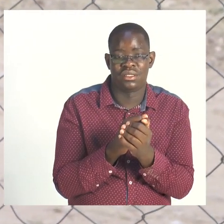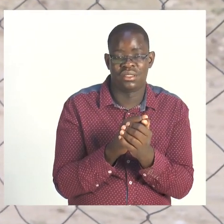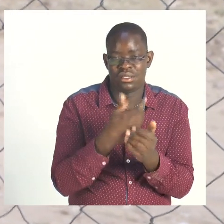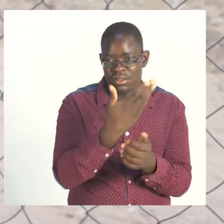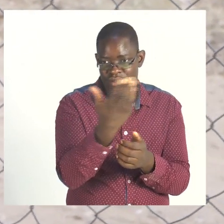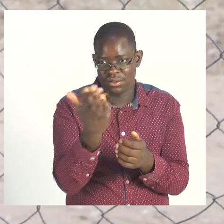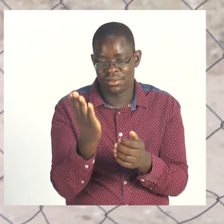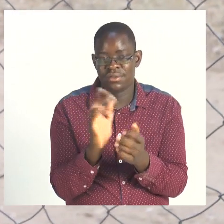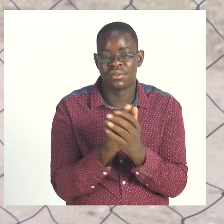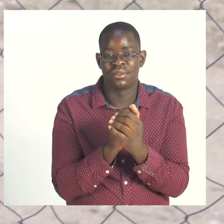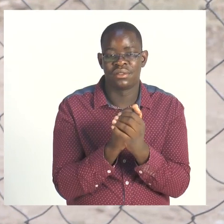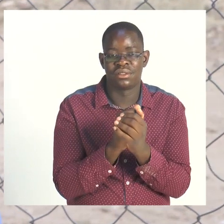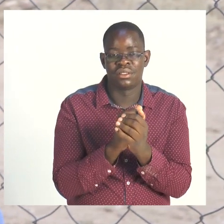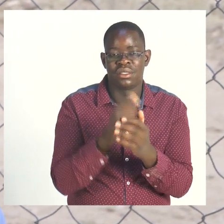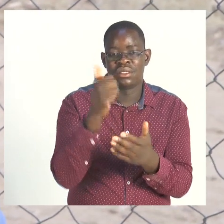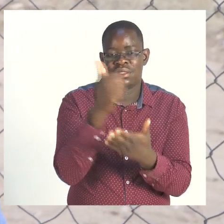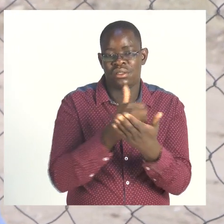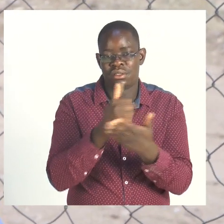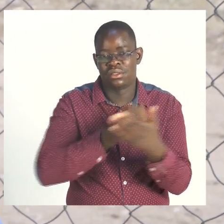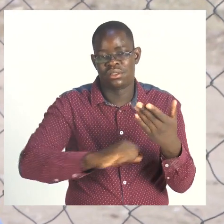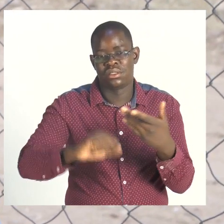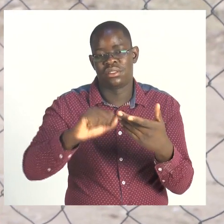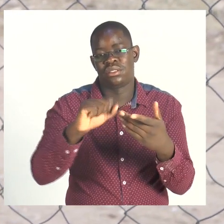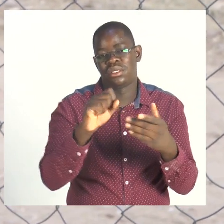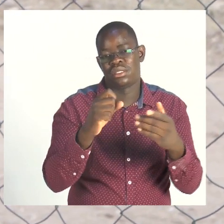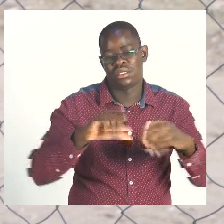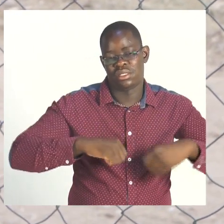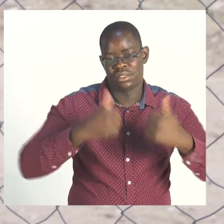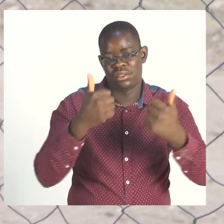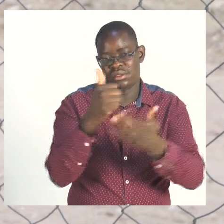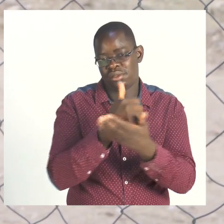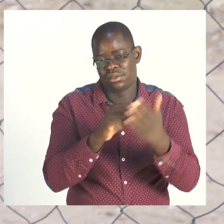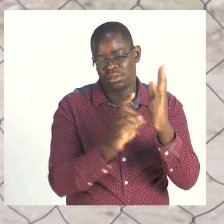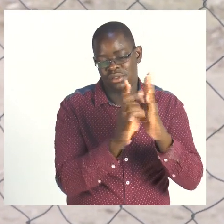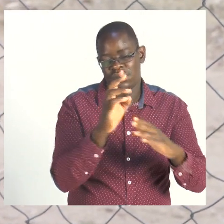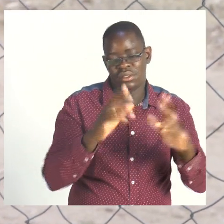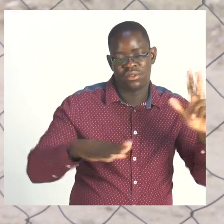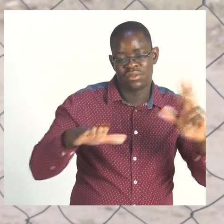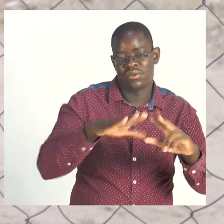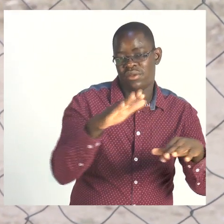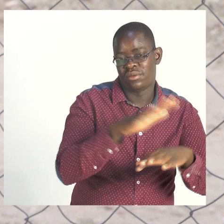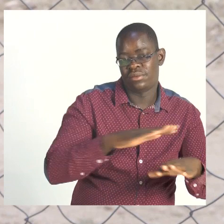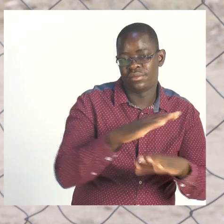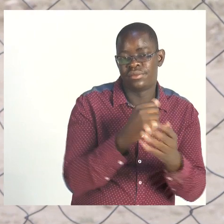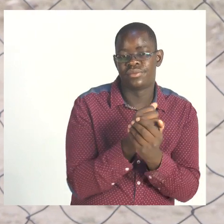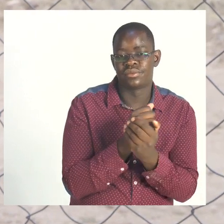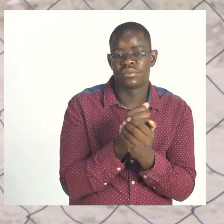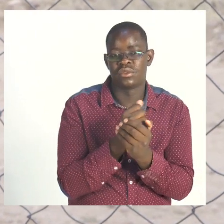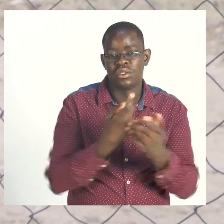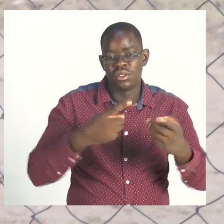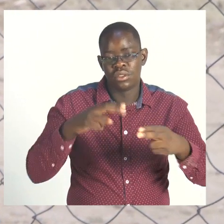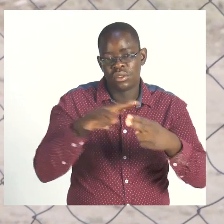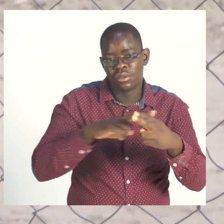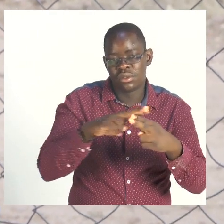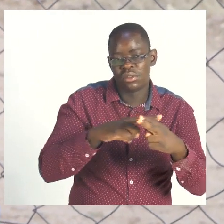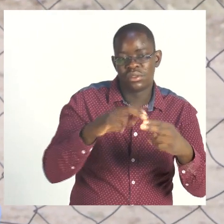Viewers, land reclamation promotes healthy conditions and improves the environment. It enables us to use